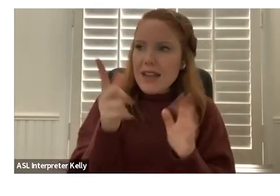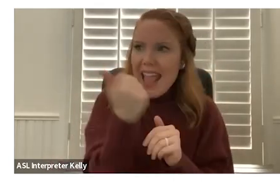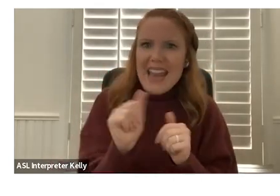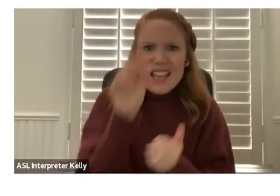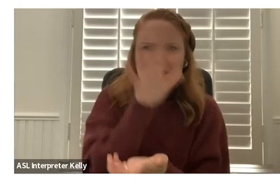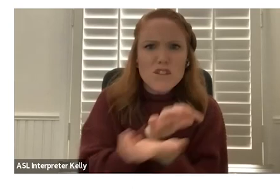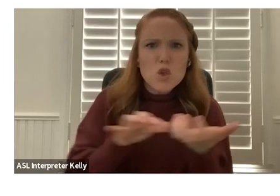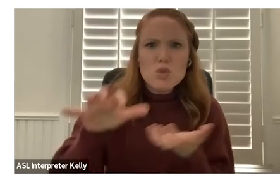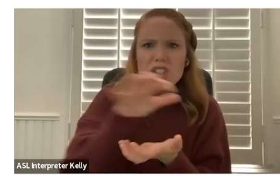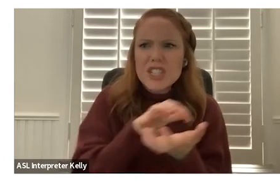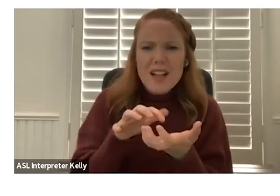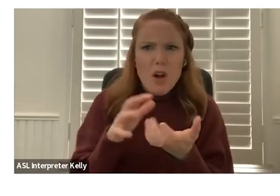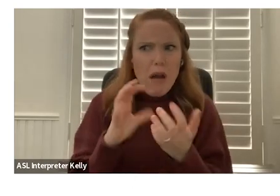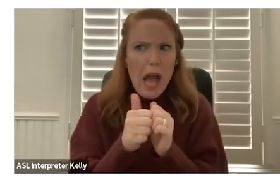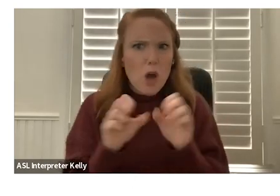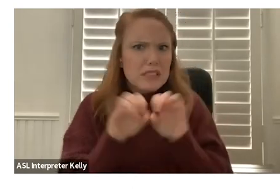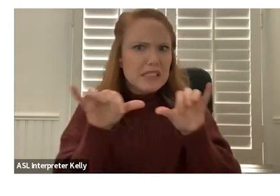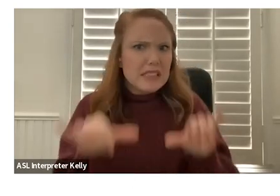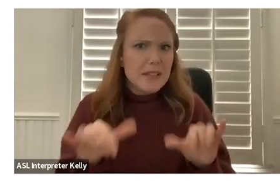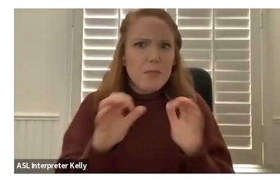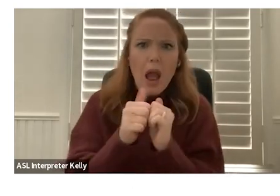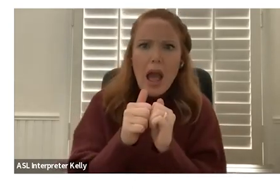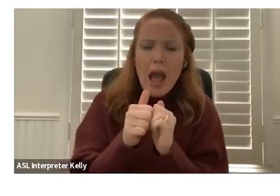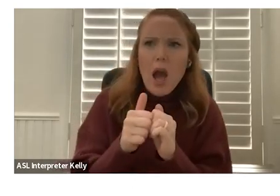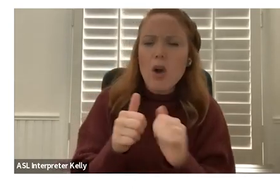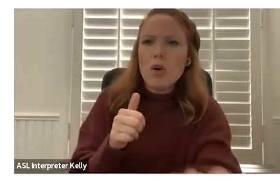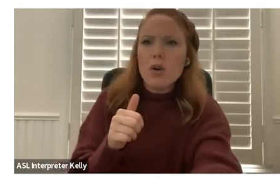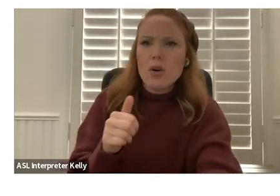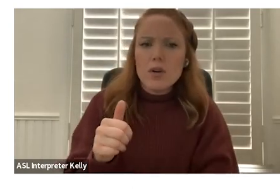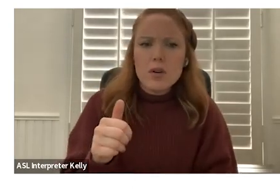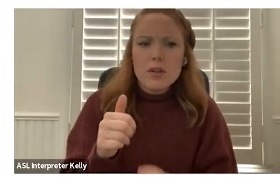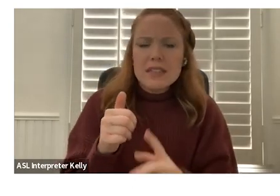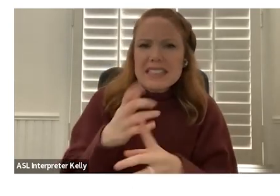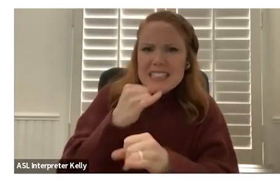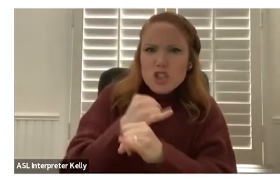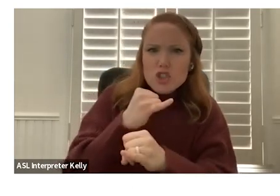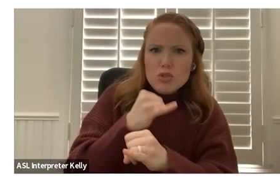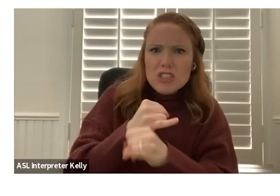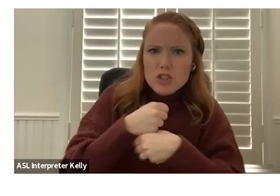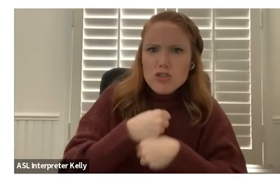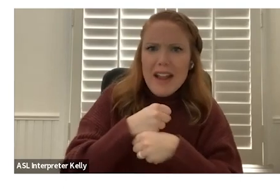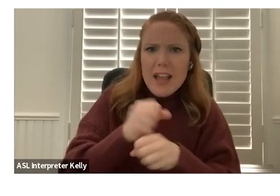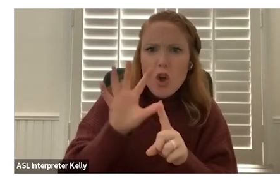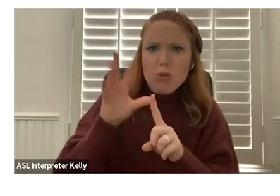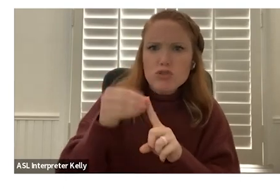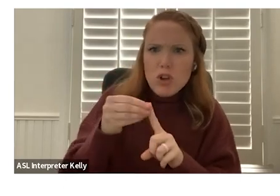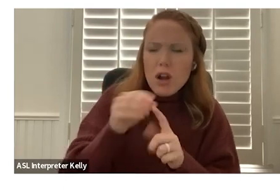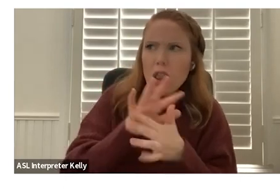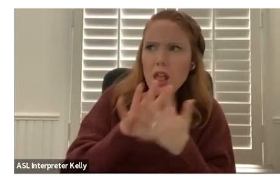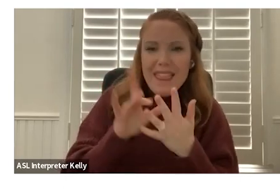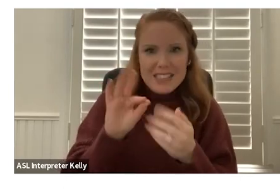sides. Personally, my contribution is through the cultural lens because that's what my expertise is. But I find a lot of hope